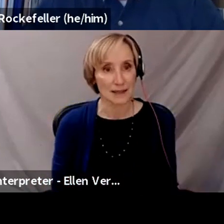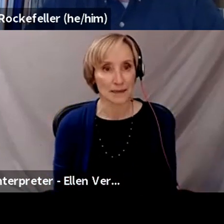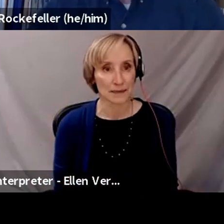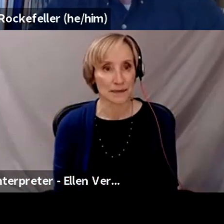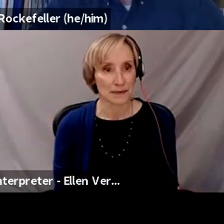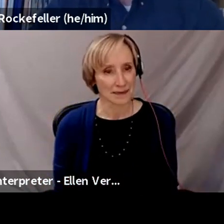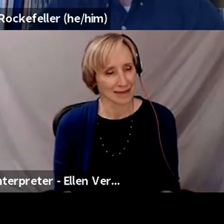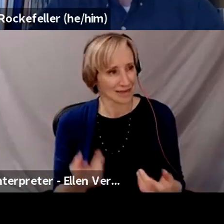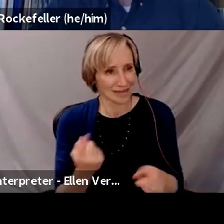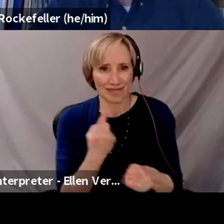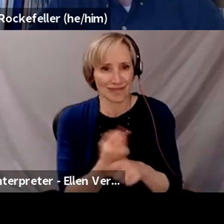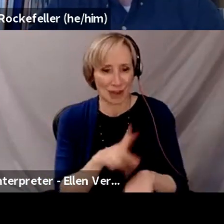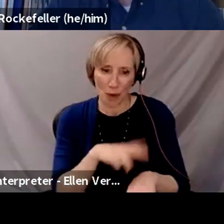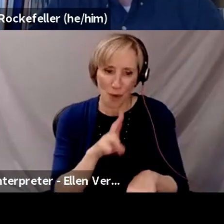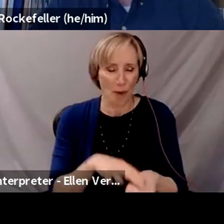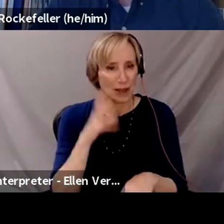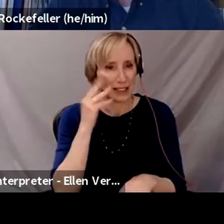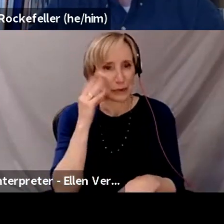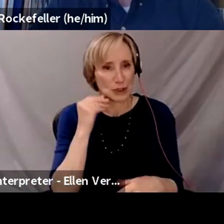go next?